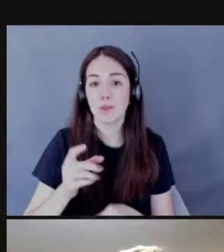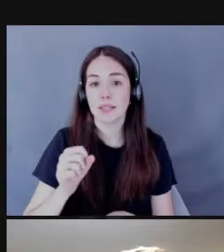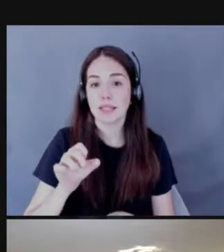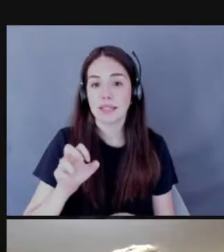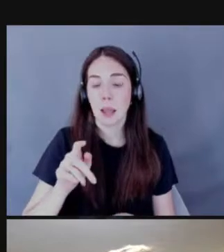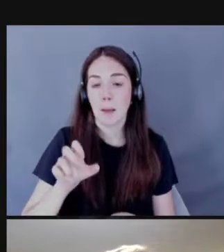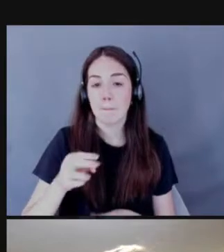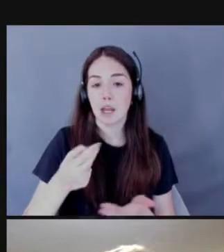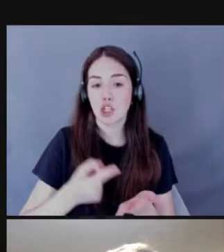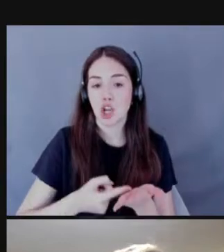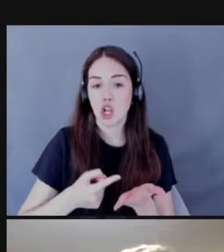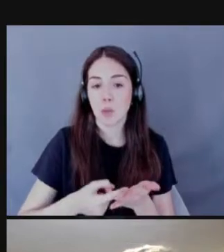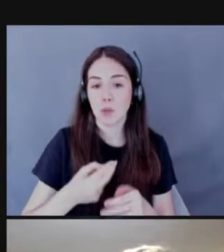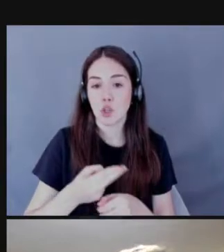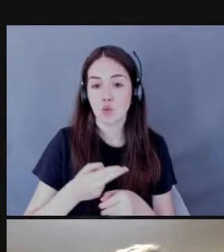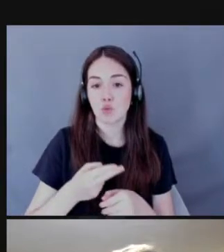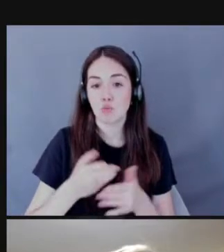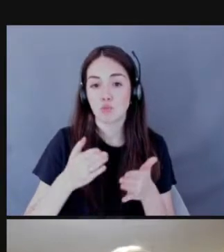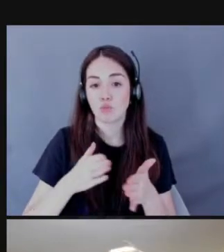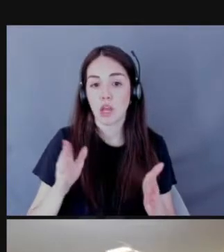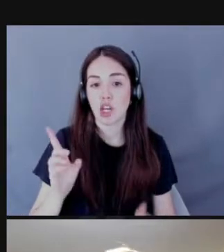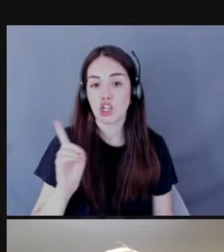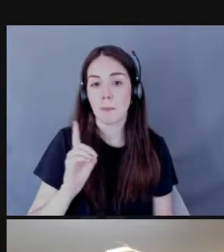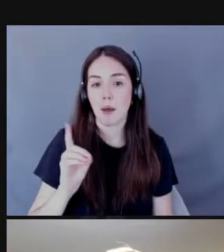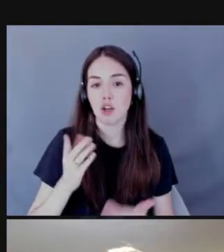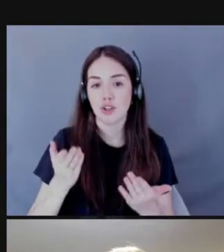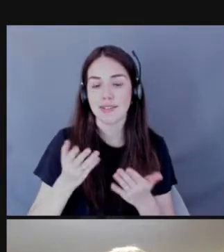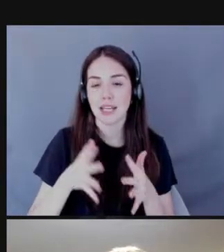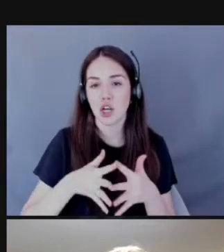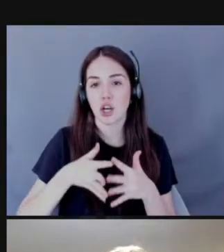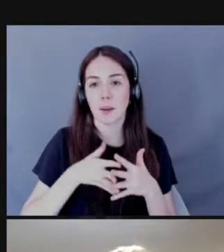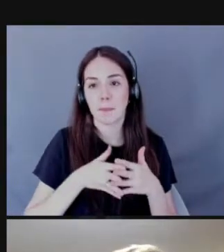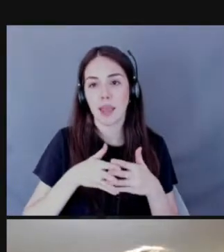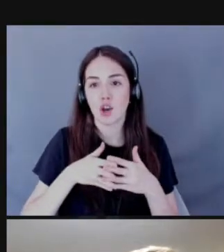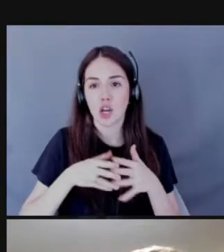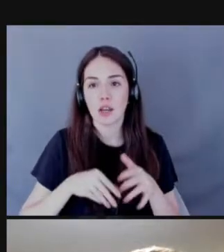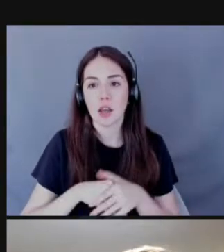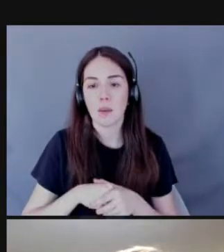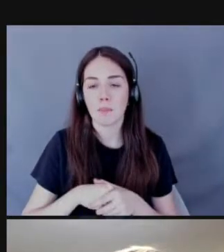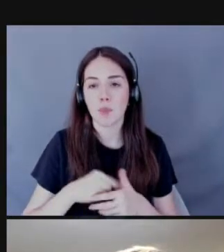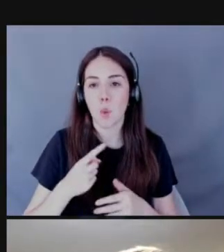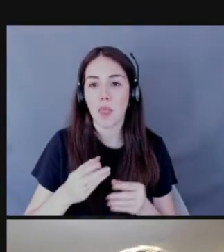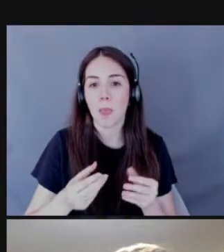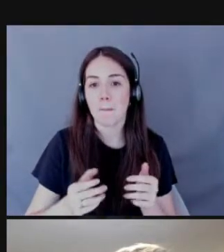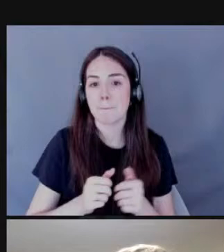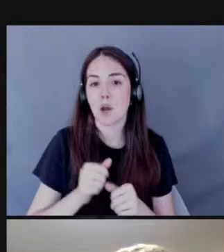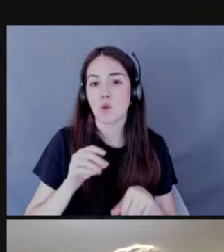of widespread democracy in America. And one of the most influential things